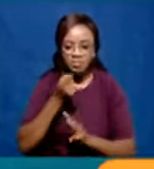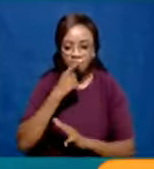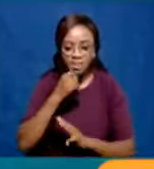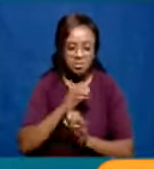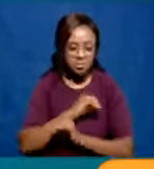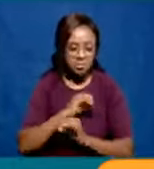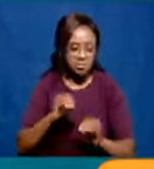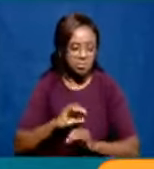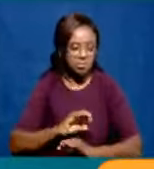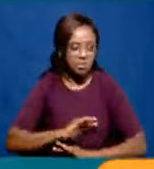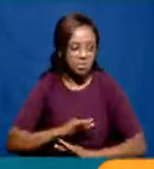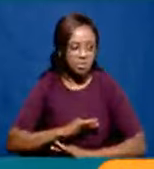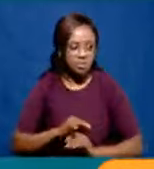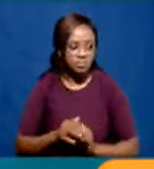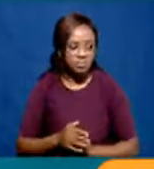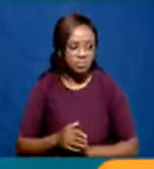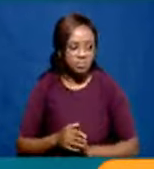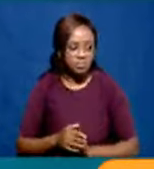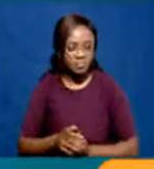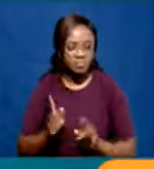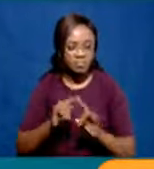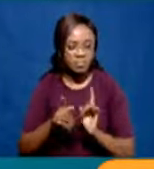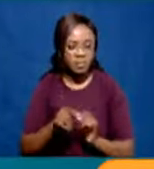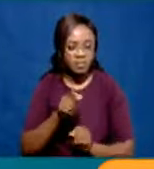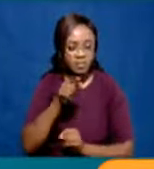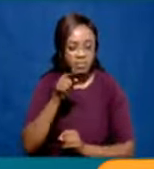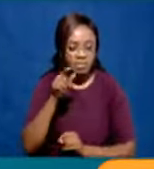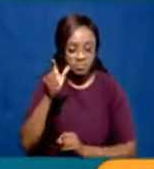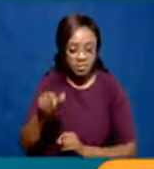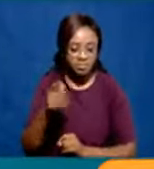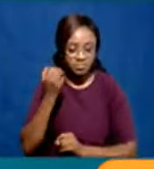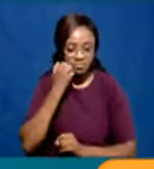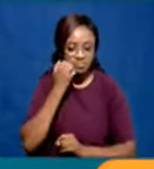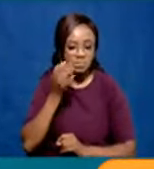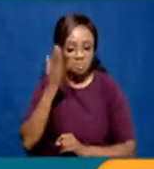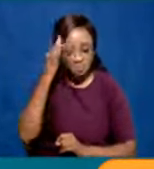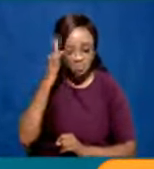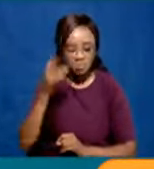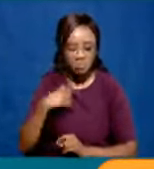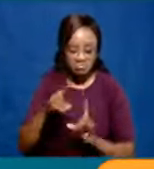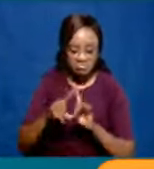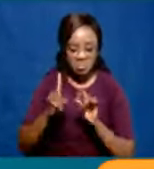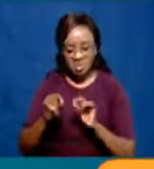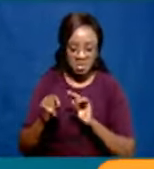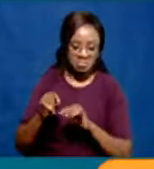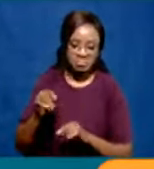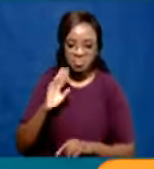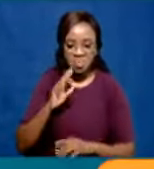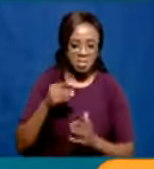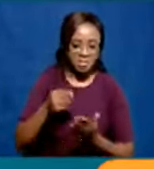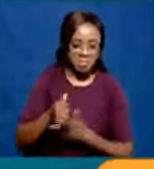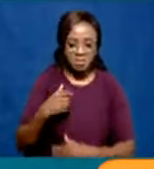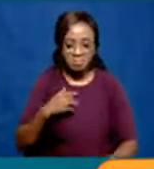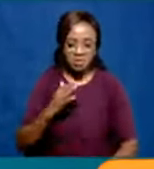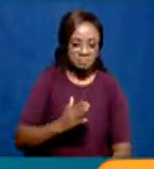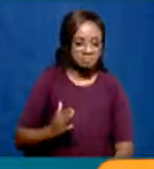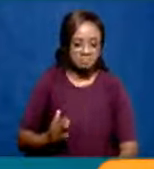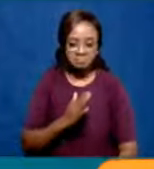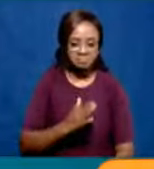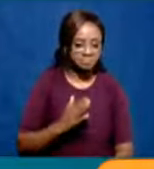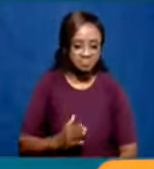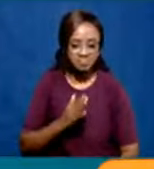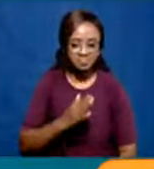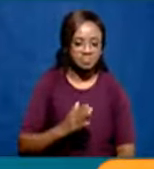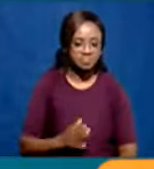And this is a patient who knows the cover is going to pay, but they're in a theater list that is a month date